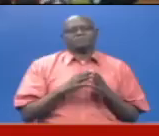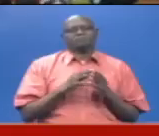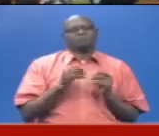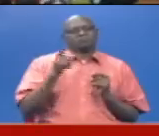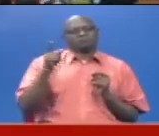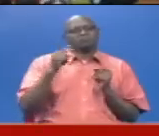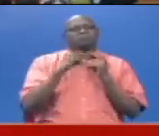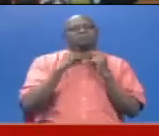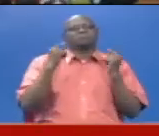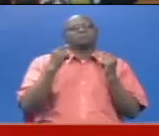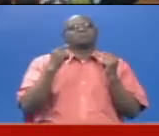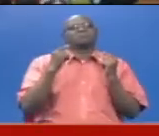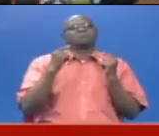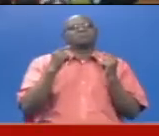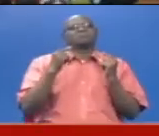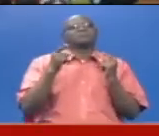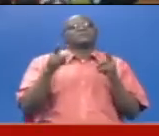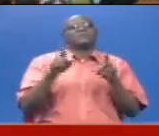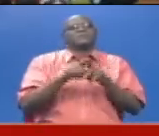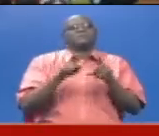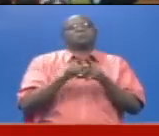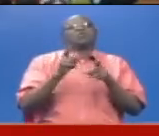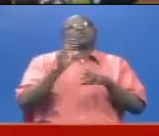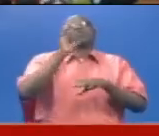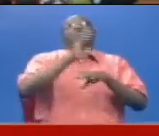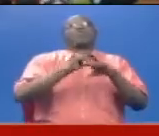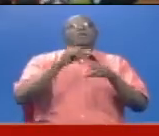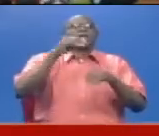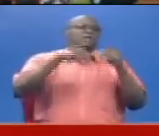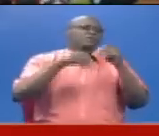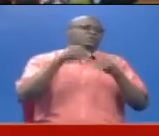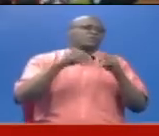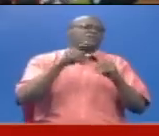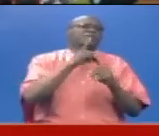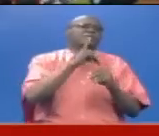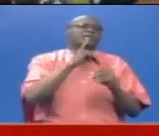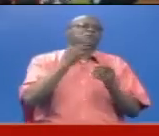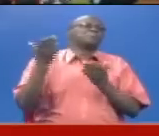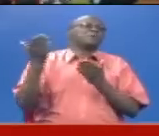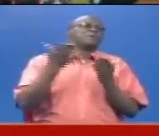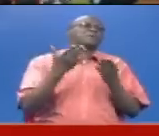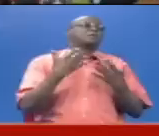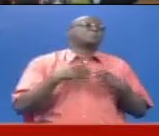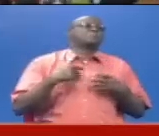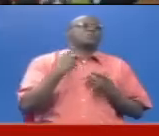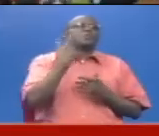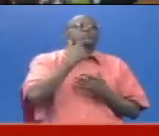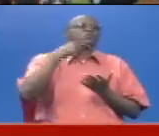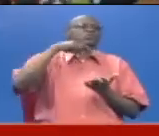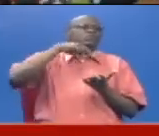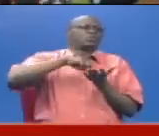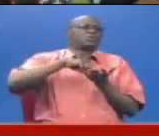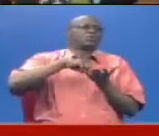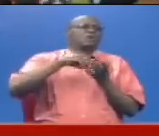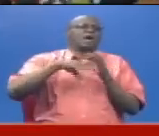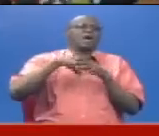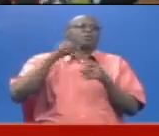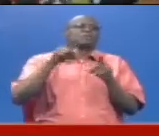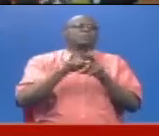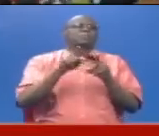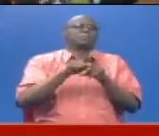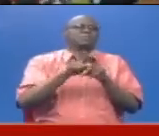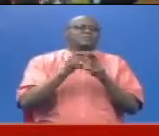concede. He was actually calling the election mm-hmm. and trying to actually bring along the people who still doubt, like my sister Ching